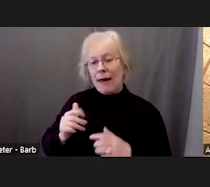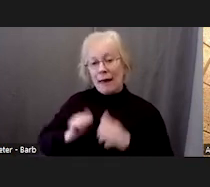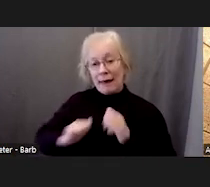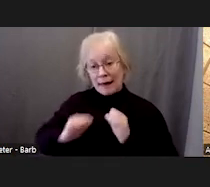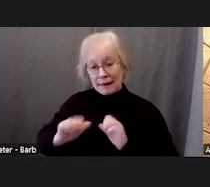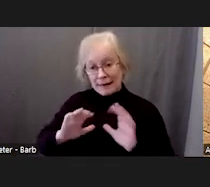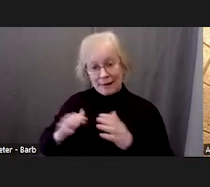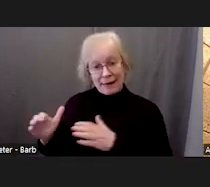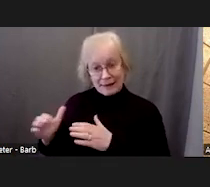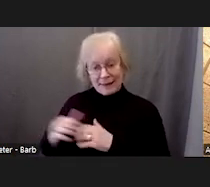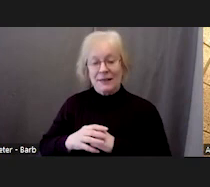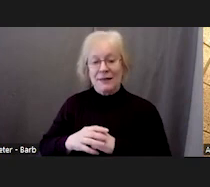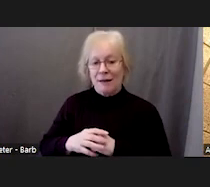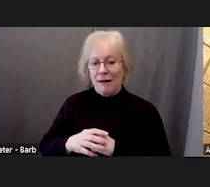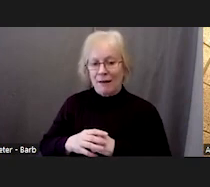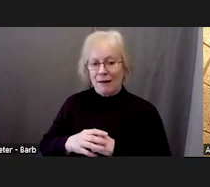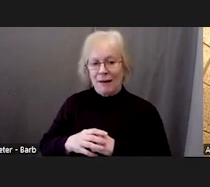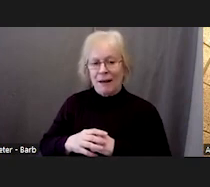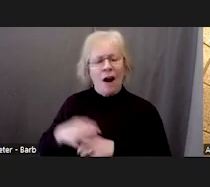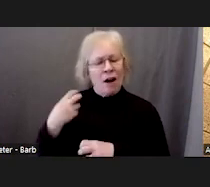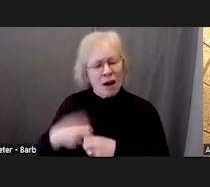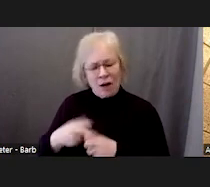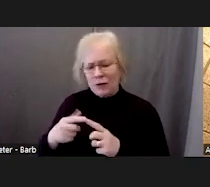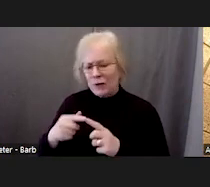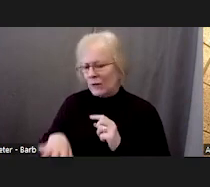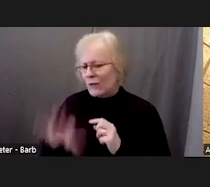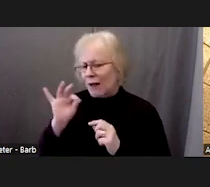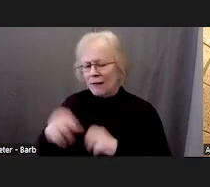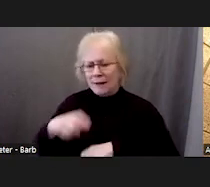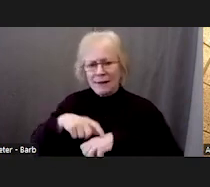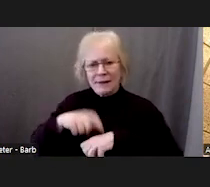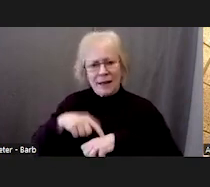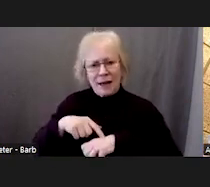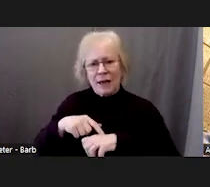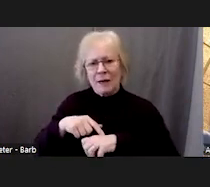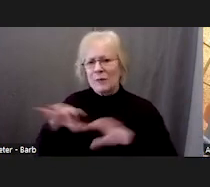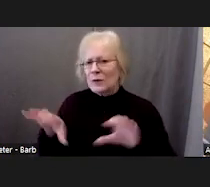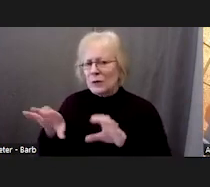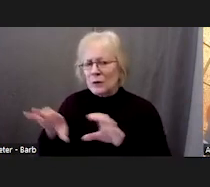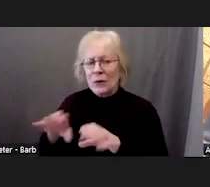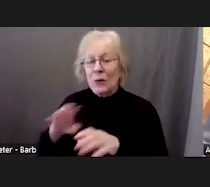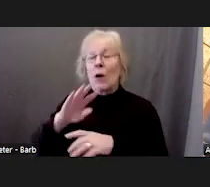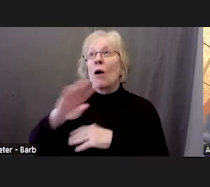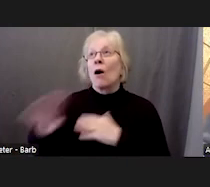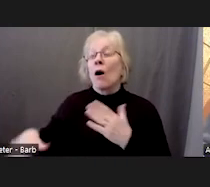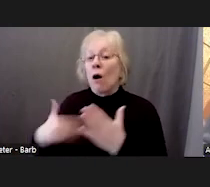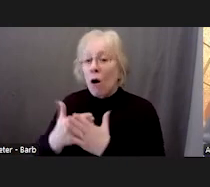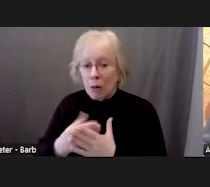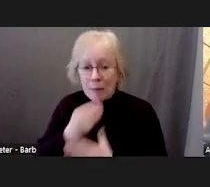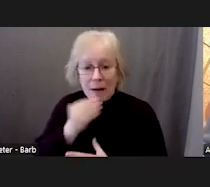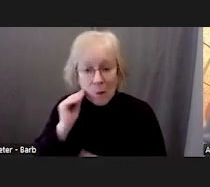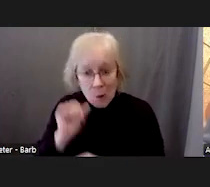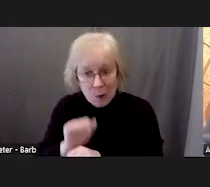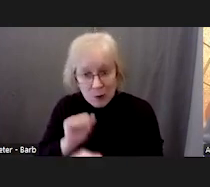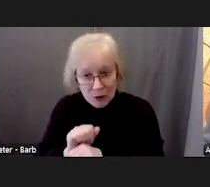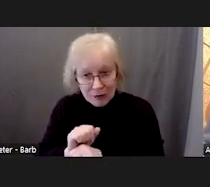to find the time to do all my homework.